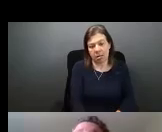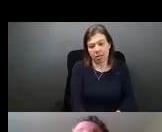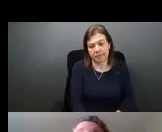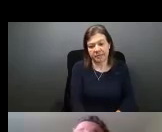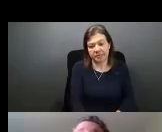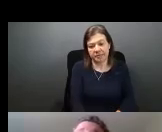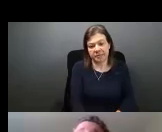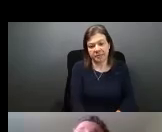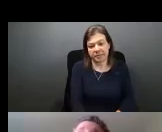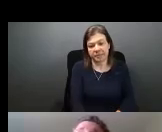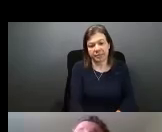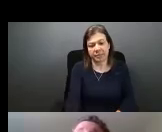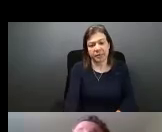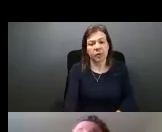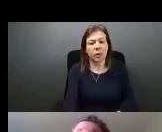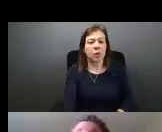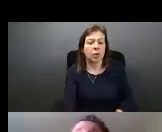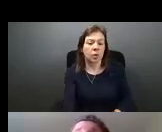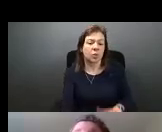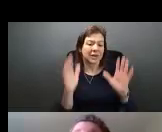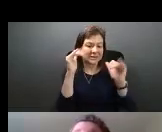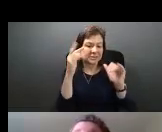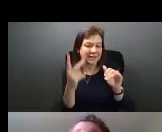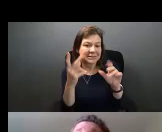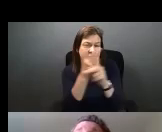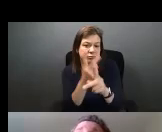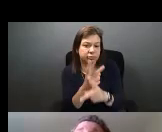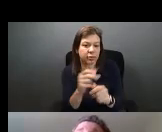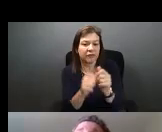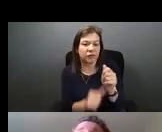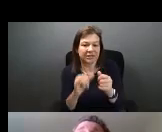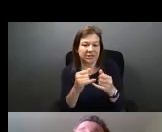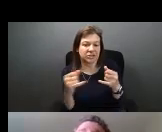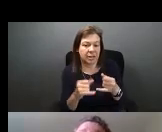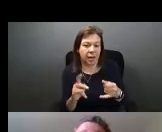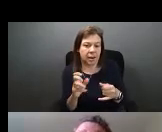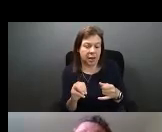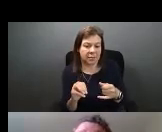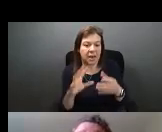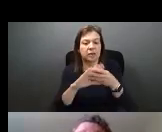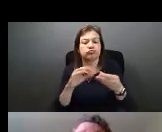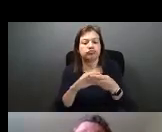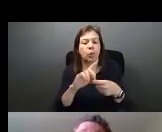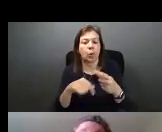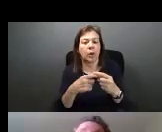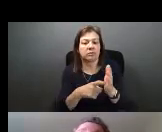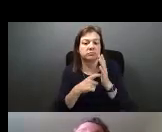We expect to see calculations for each line item and narrative when it is